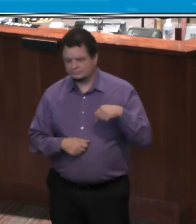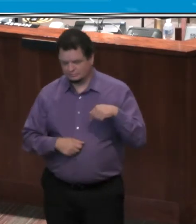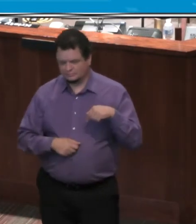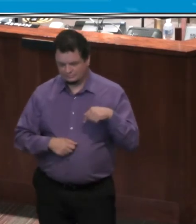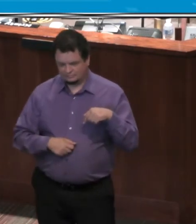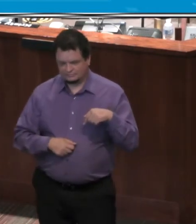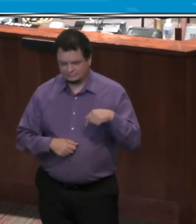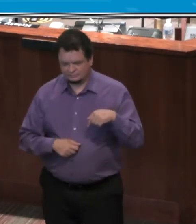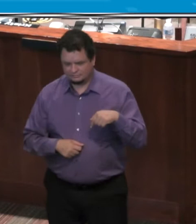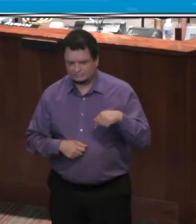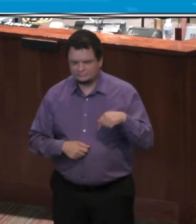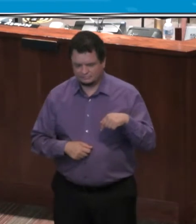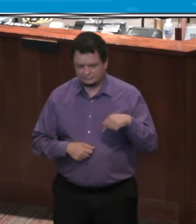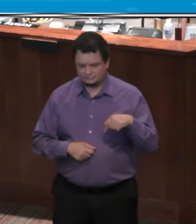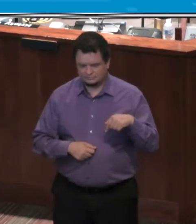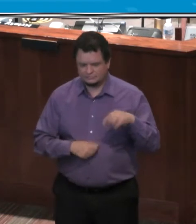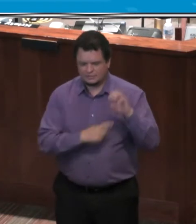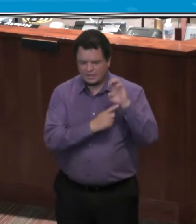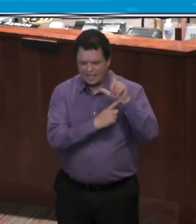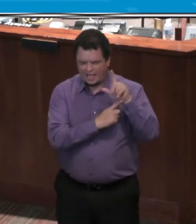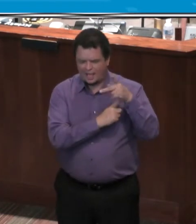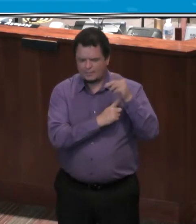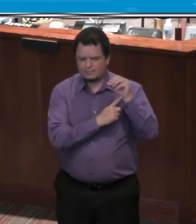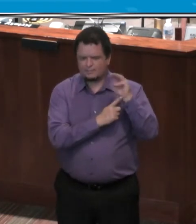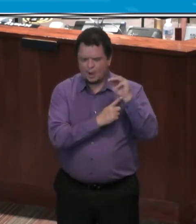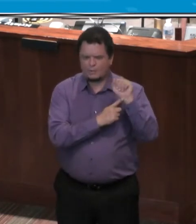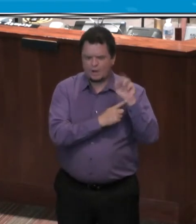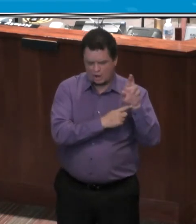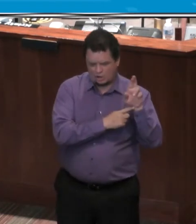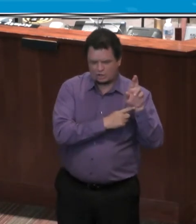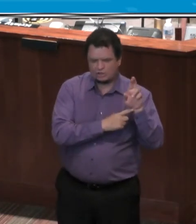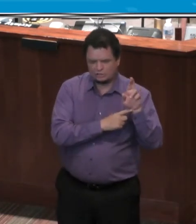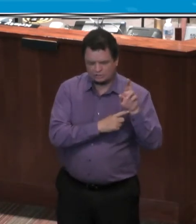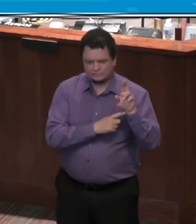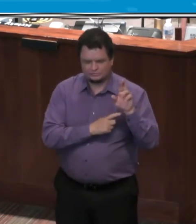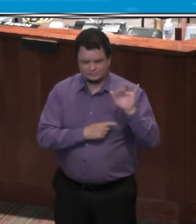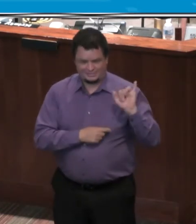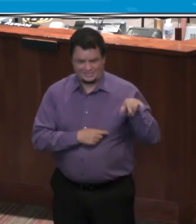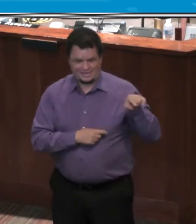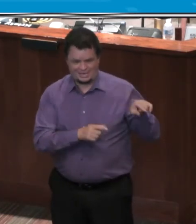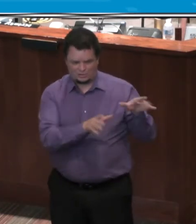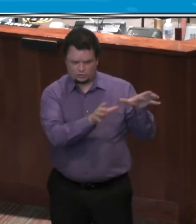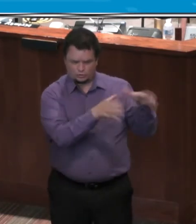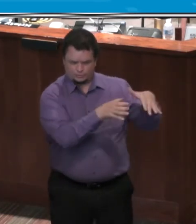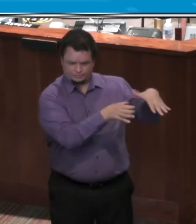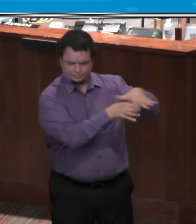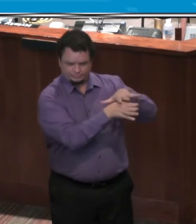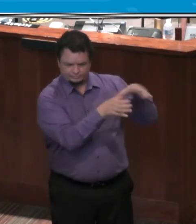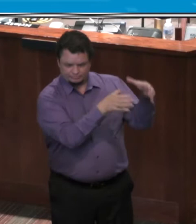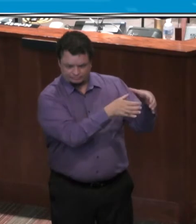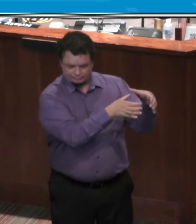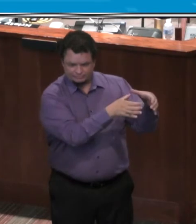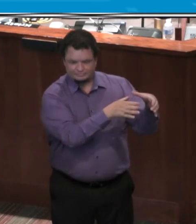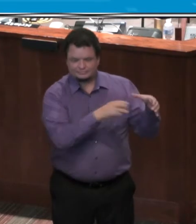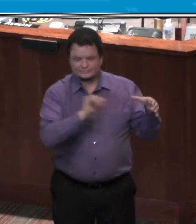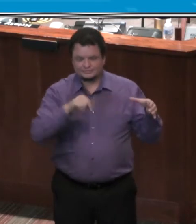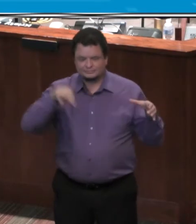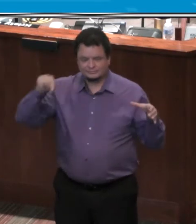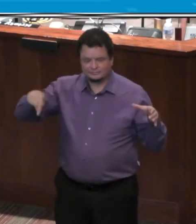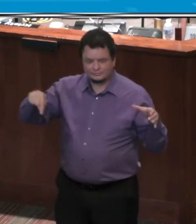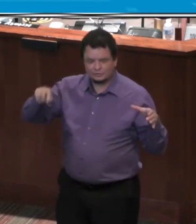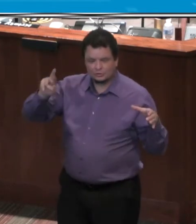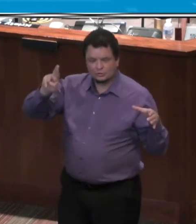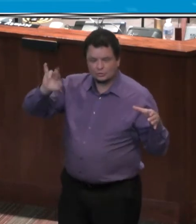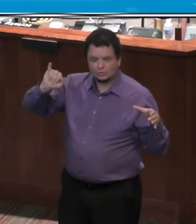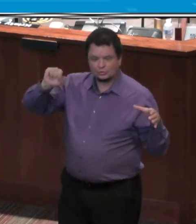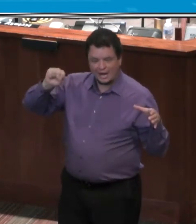Palmar has been able to join us today with some of her fellows, and also Joy Salzar, who is a